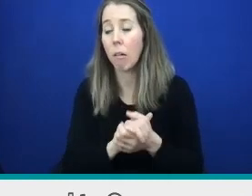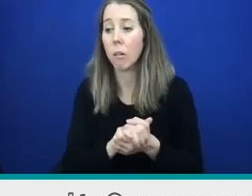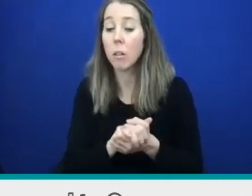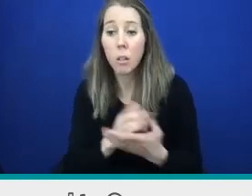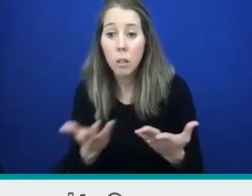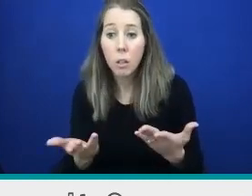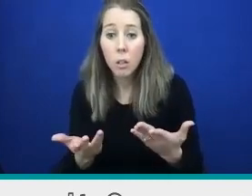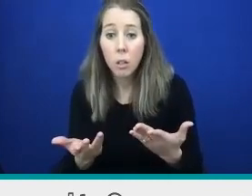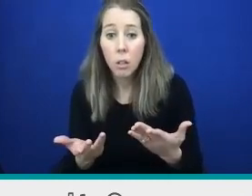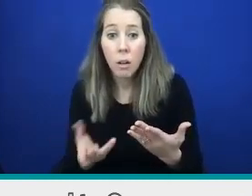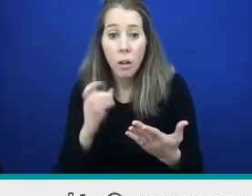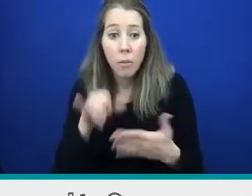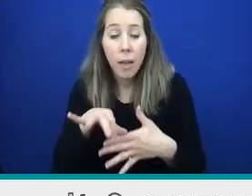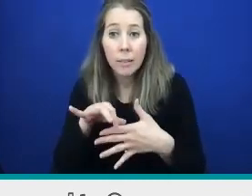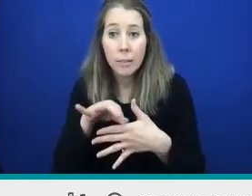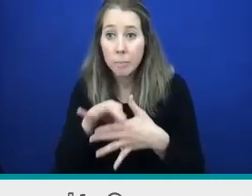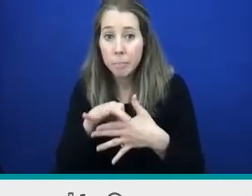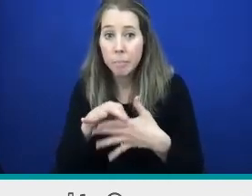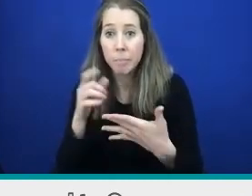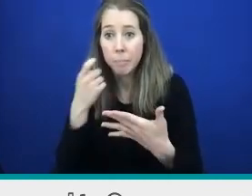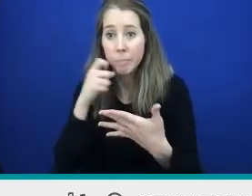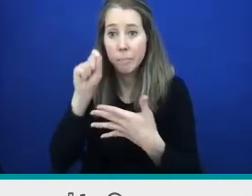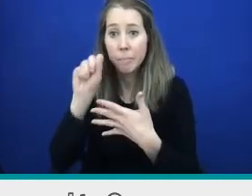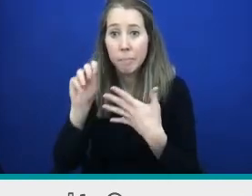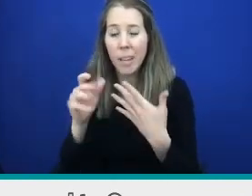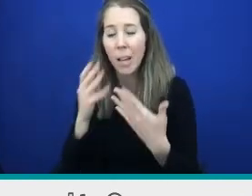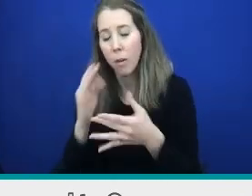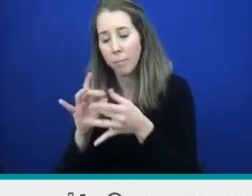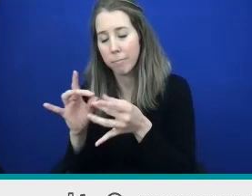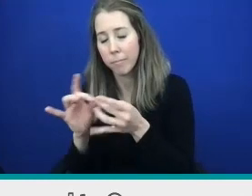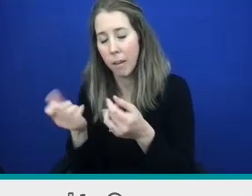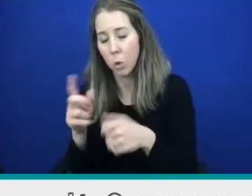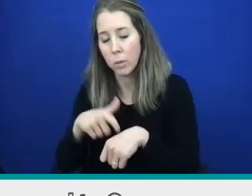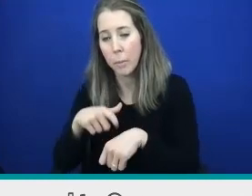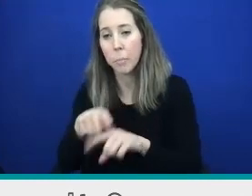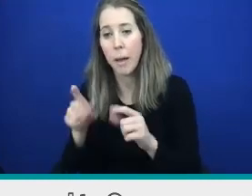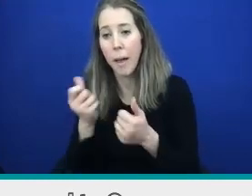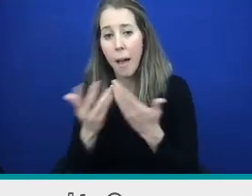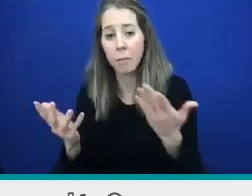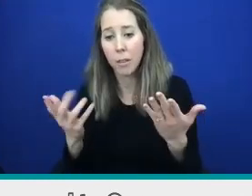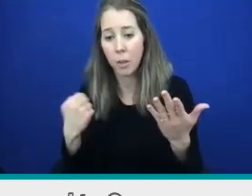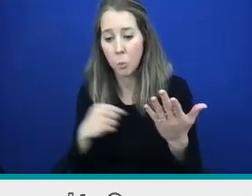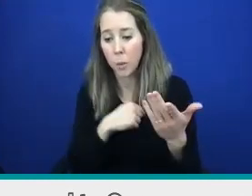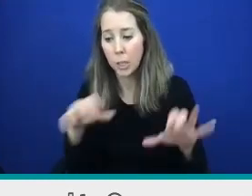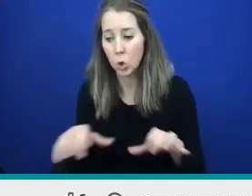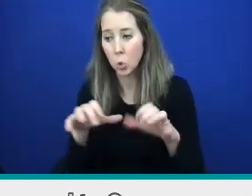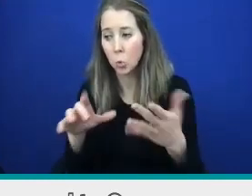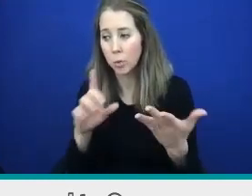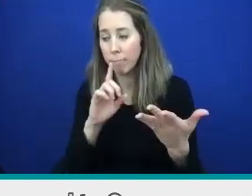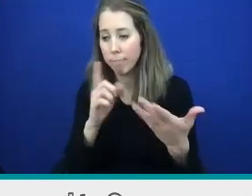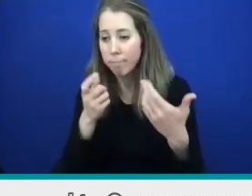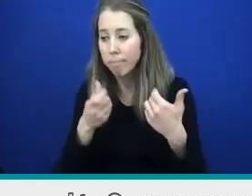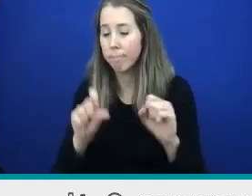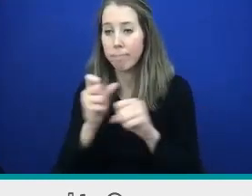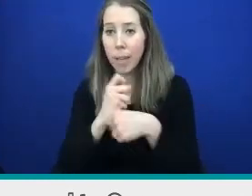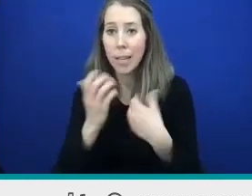with just that context. I know I've mentioned it a few times, but everything that we do is trying to make it as